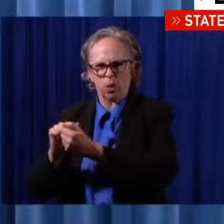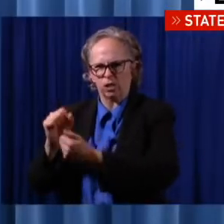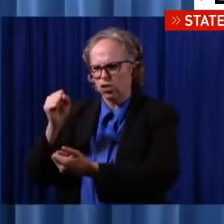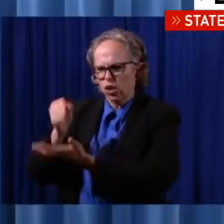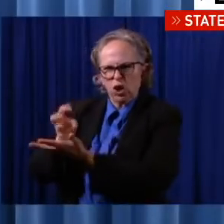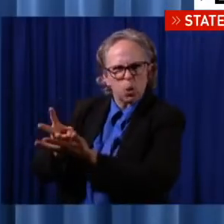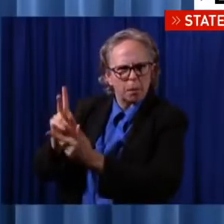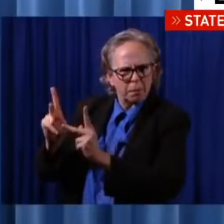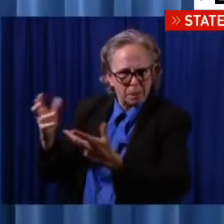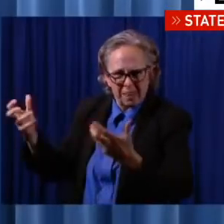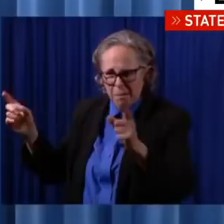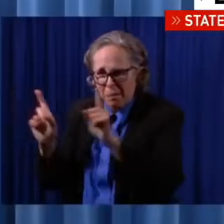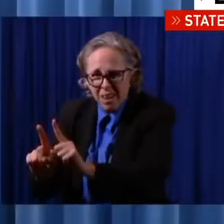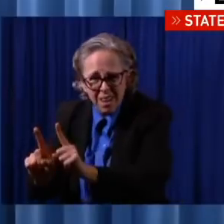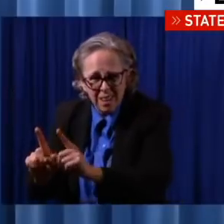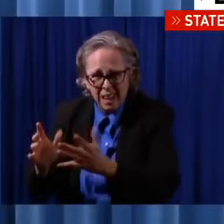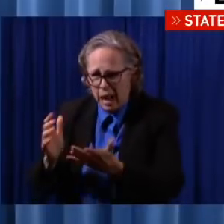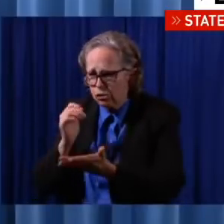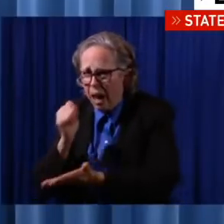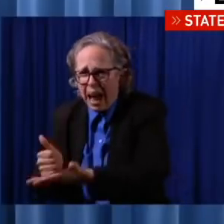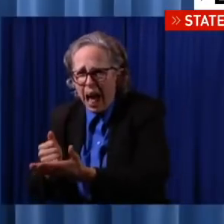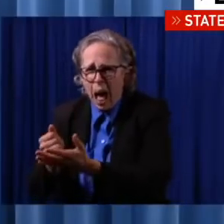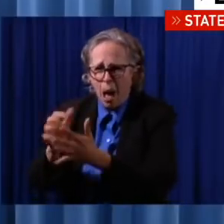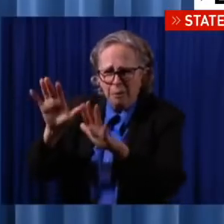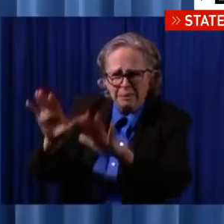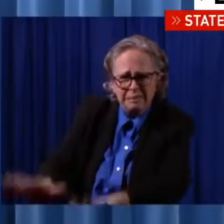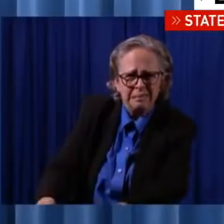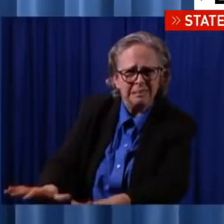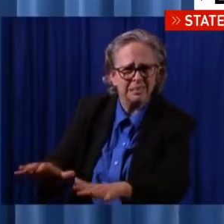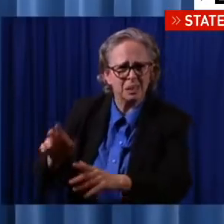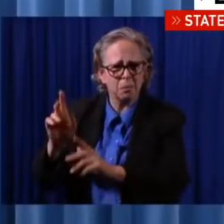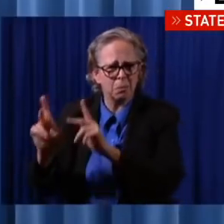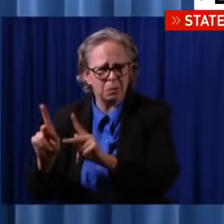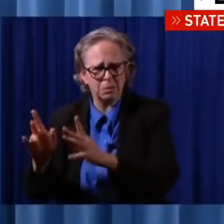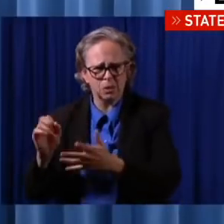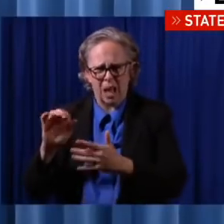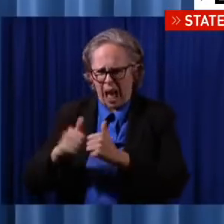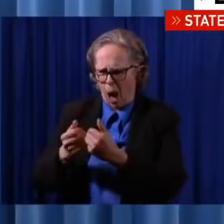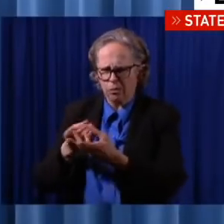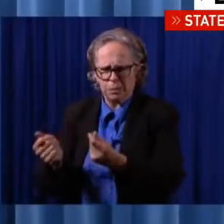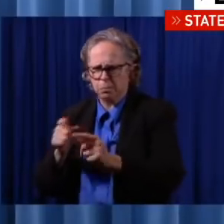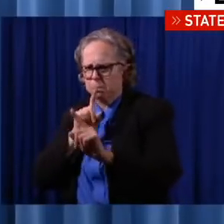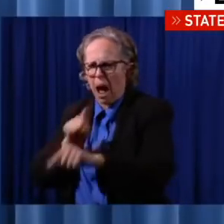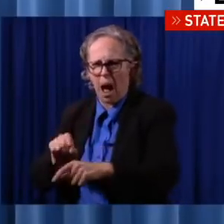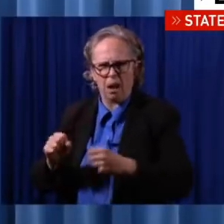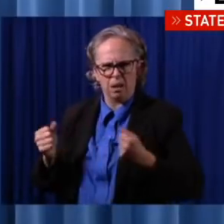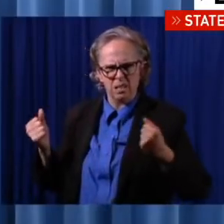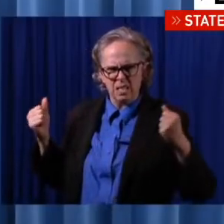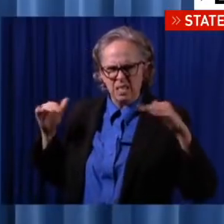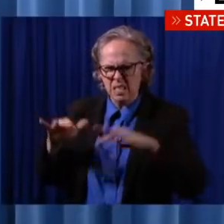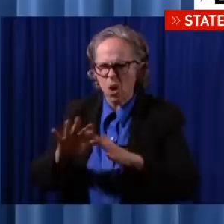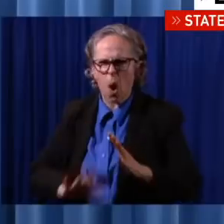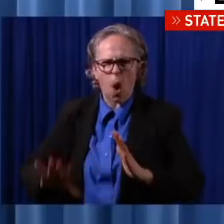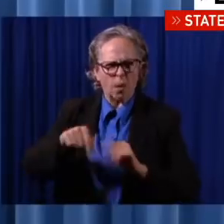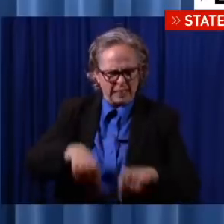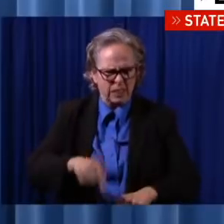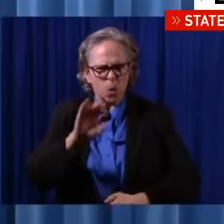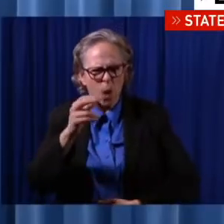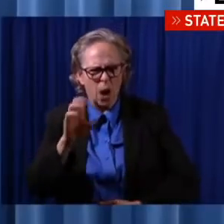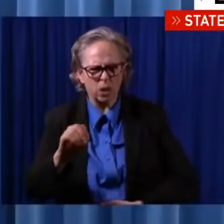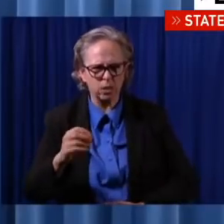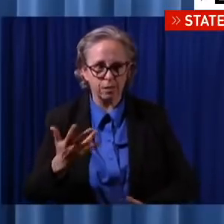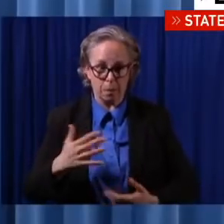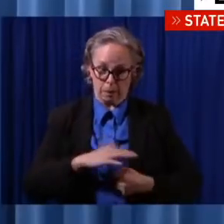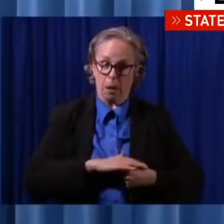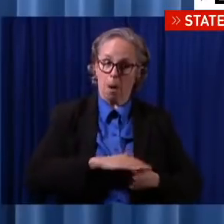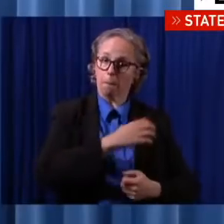to come up with some solutions. And so we saw the quick response teams all over the state run by local police departments where they got people